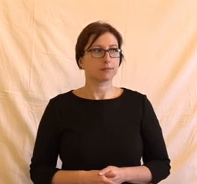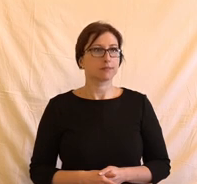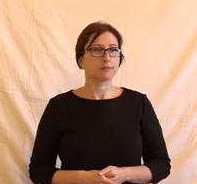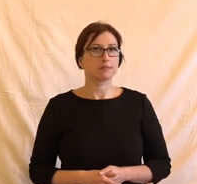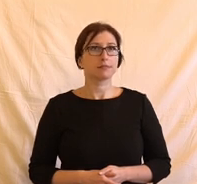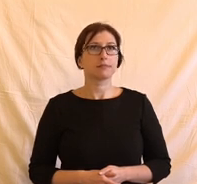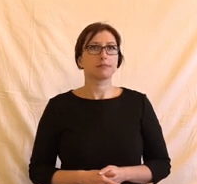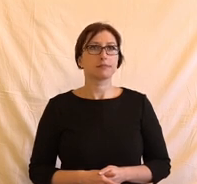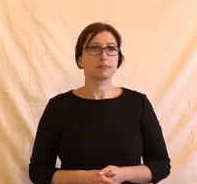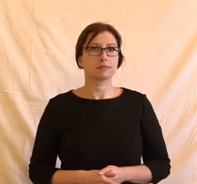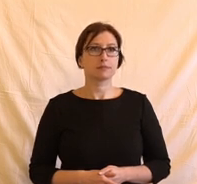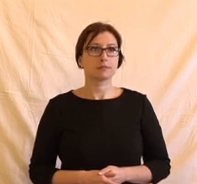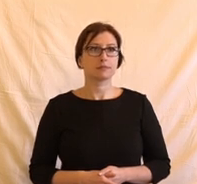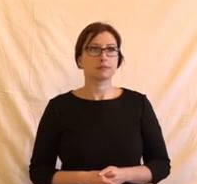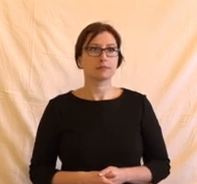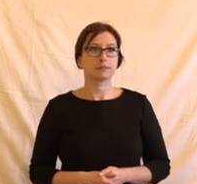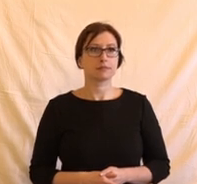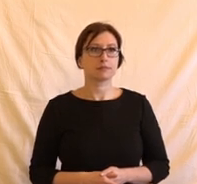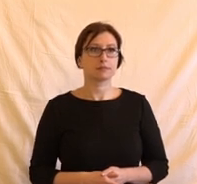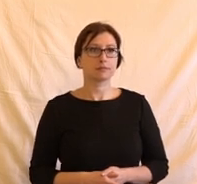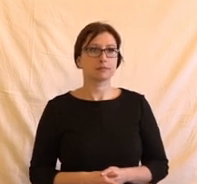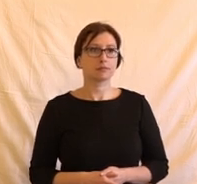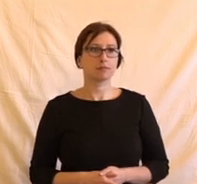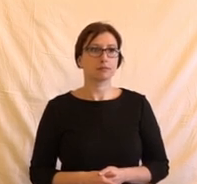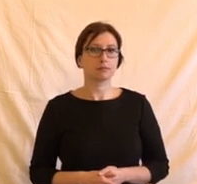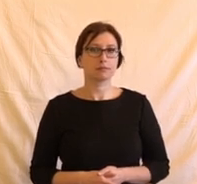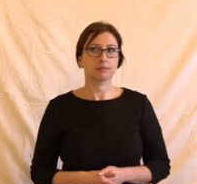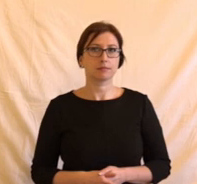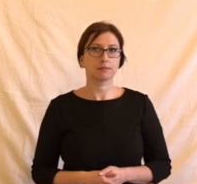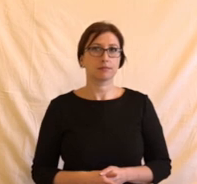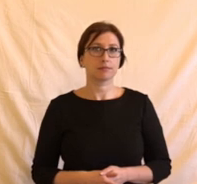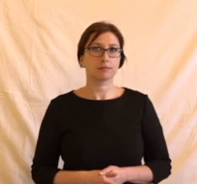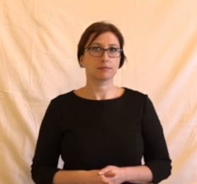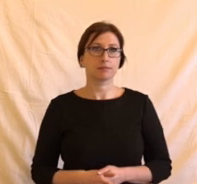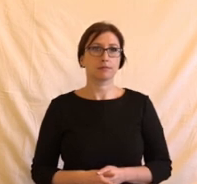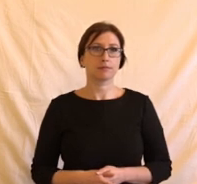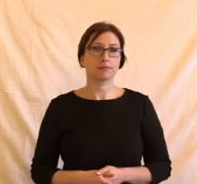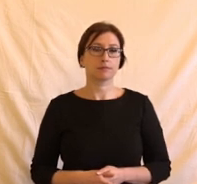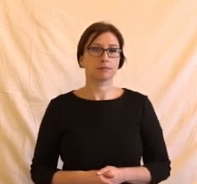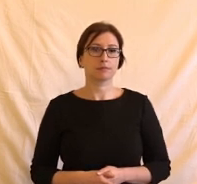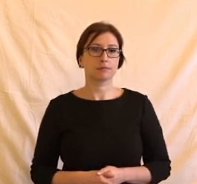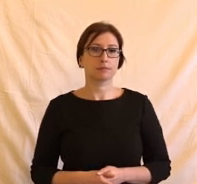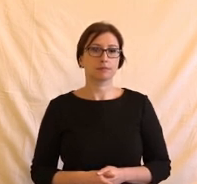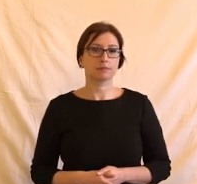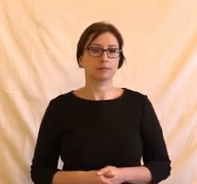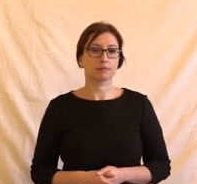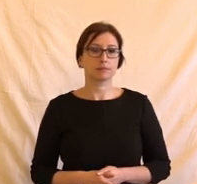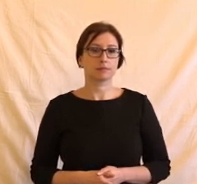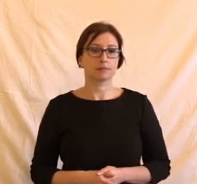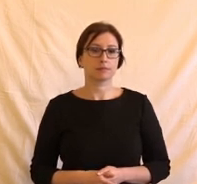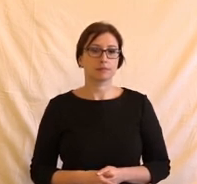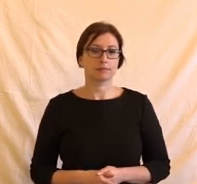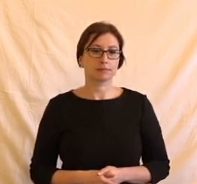control, and they weren't really able to redeem all the gold that they were promising to redeem. So